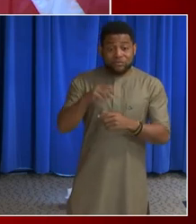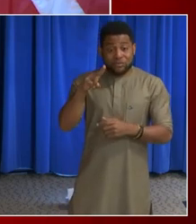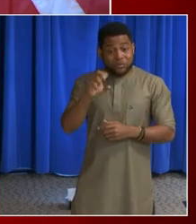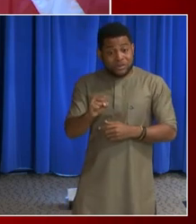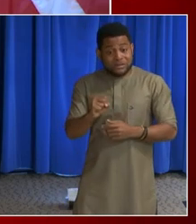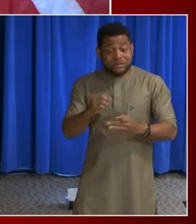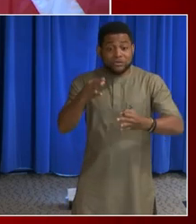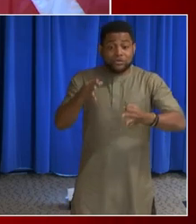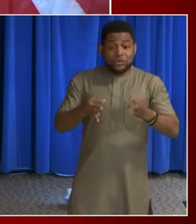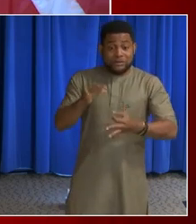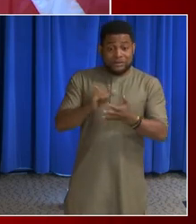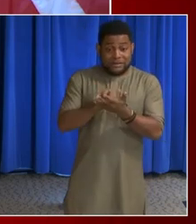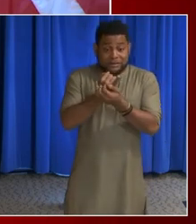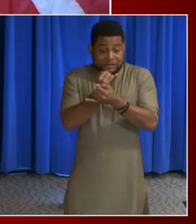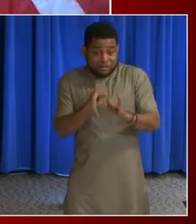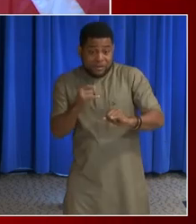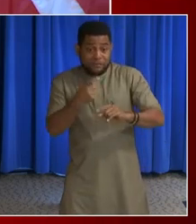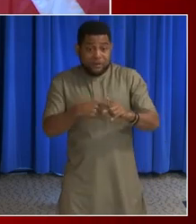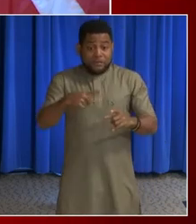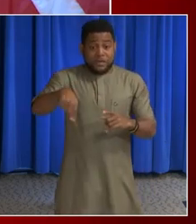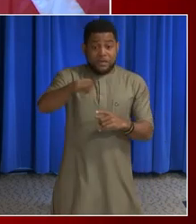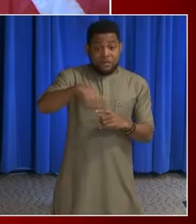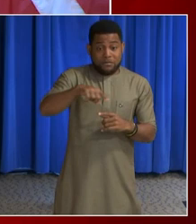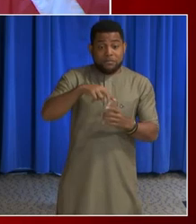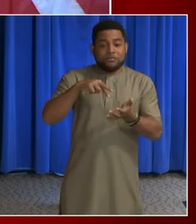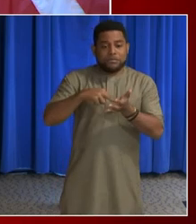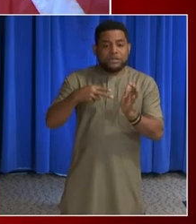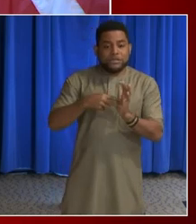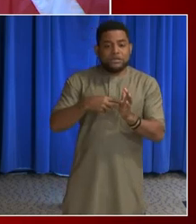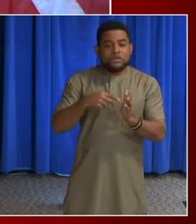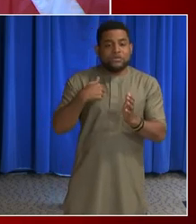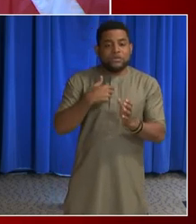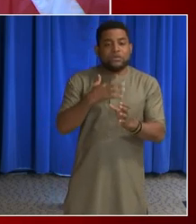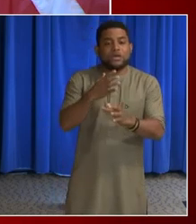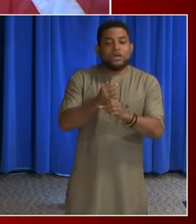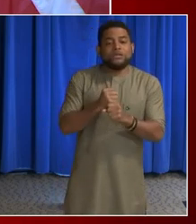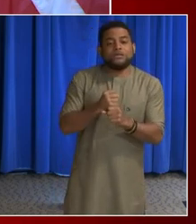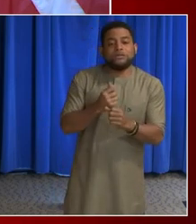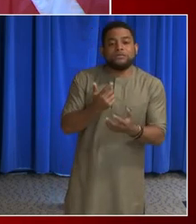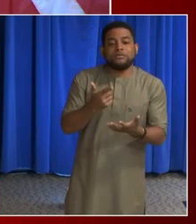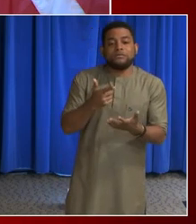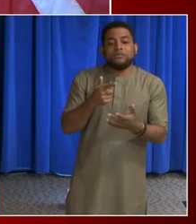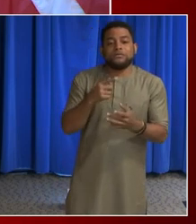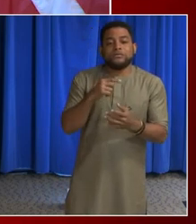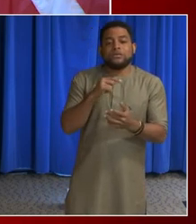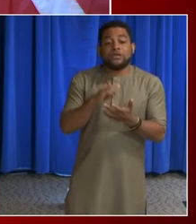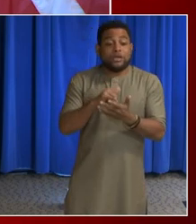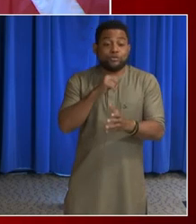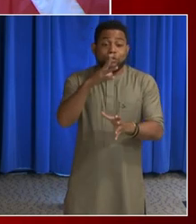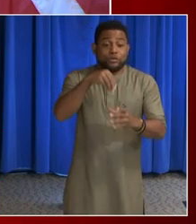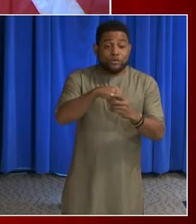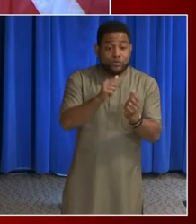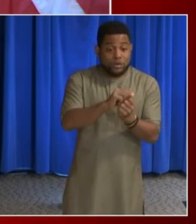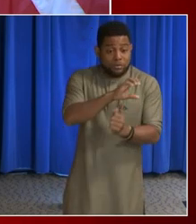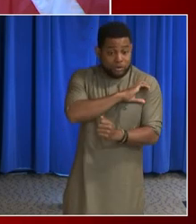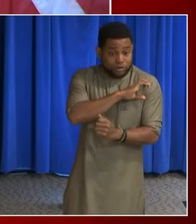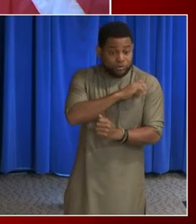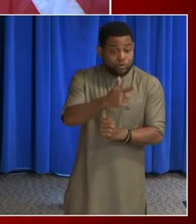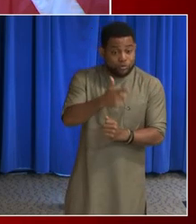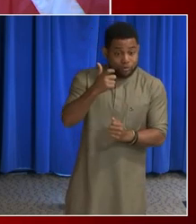is independent from the Metropolitan Police Department, investigates police shootings, and we have to let